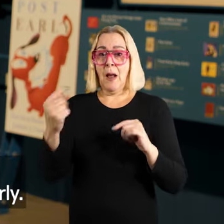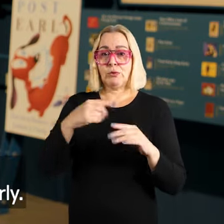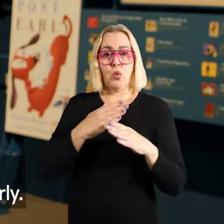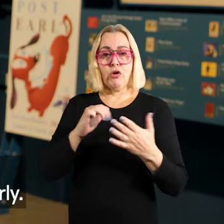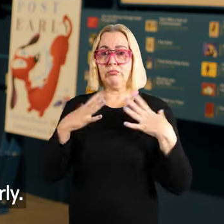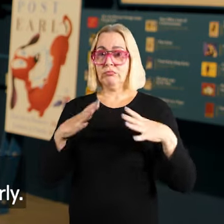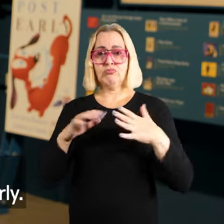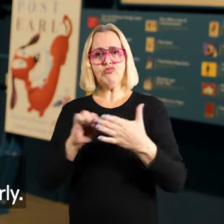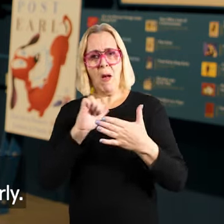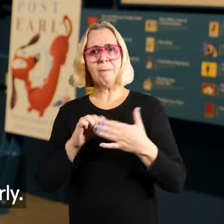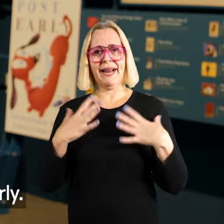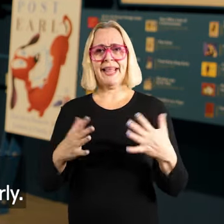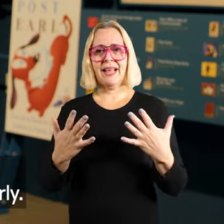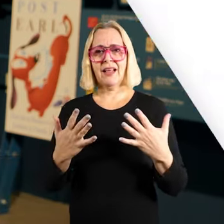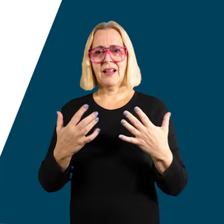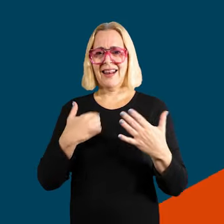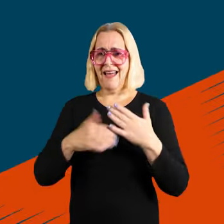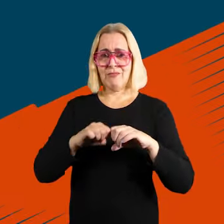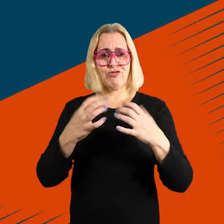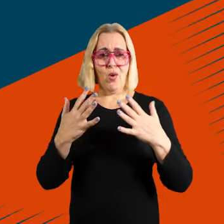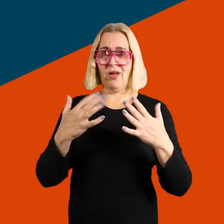going to come into work, come properly.